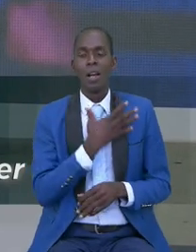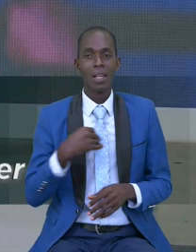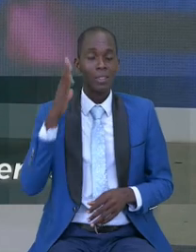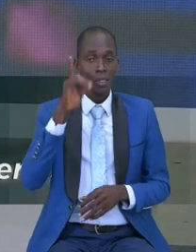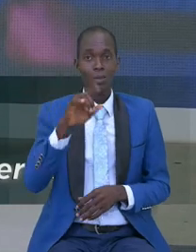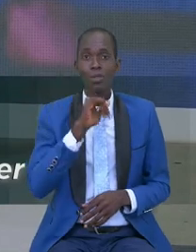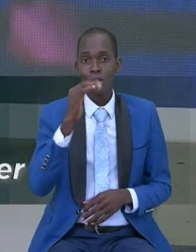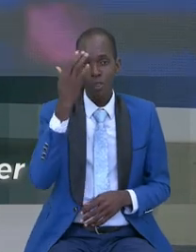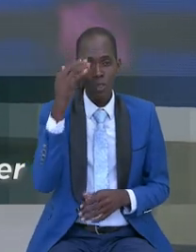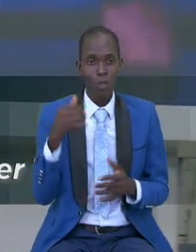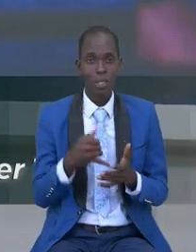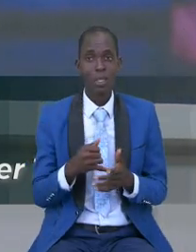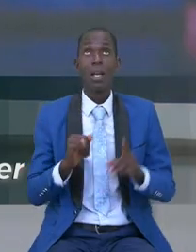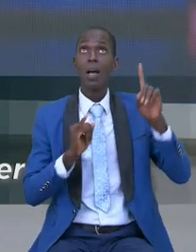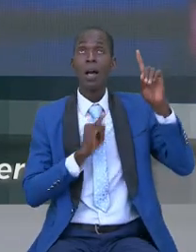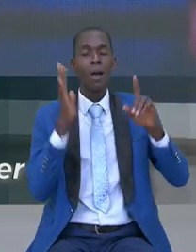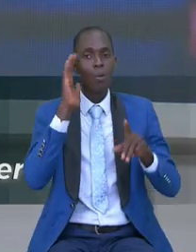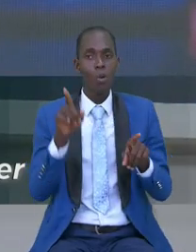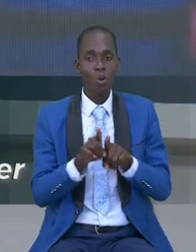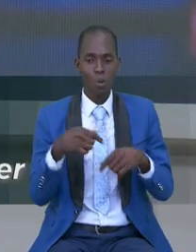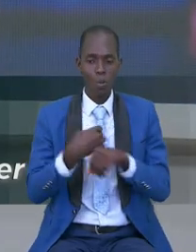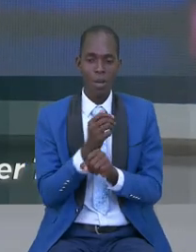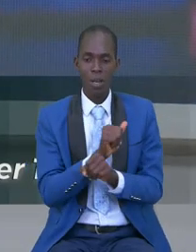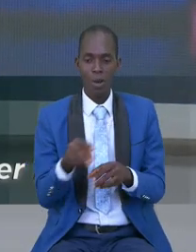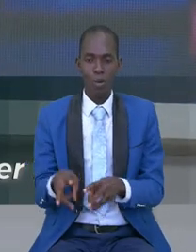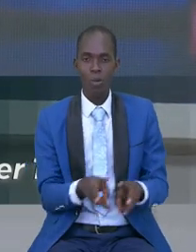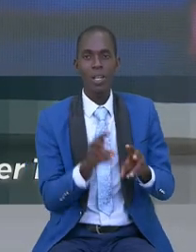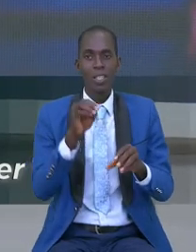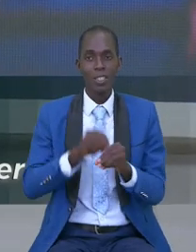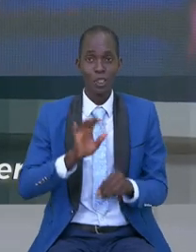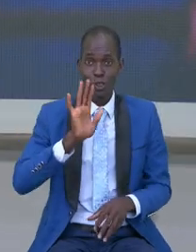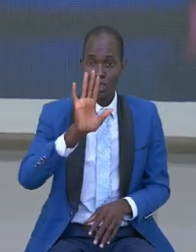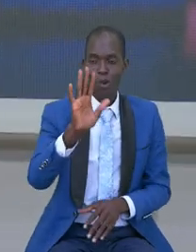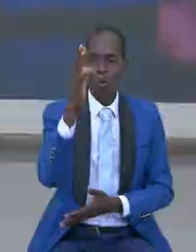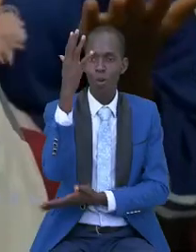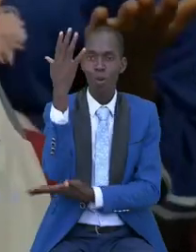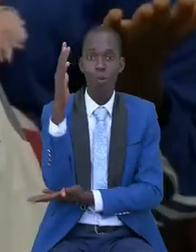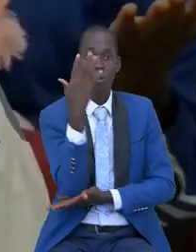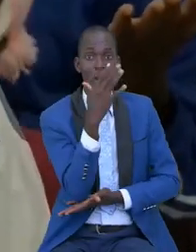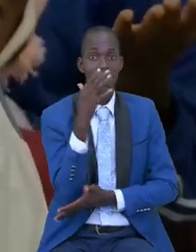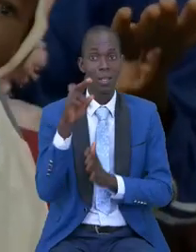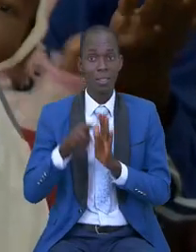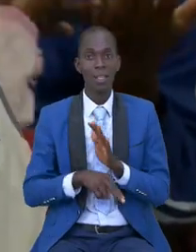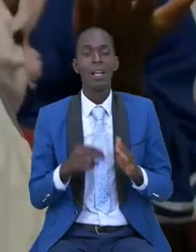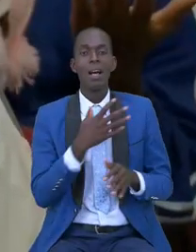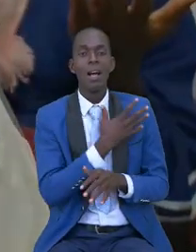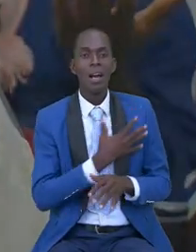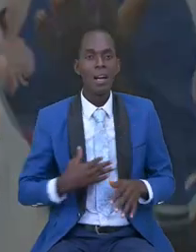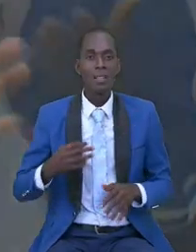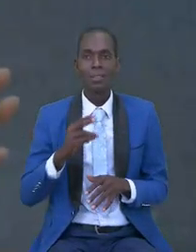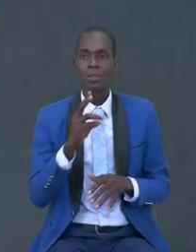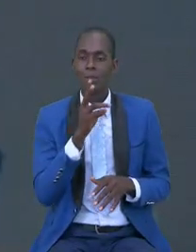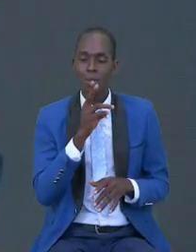it? I will even make a way in your wilderness and rivers in